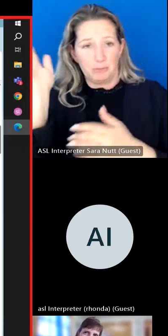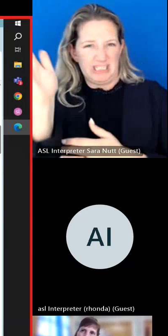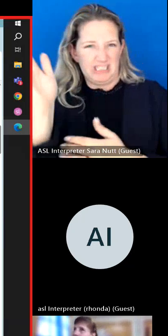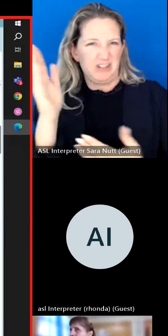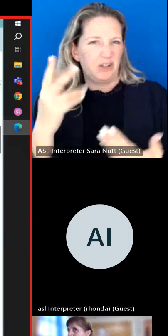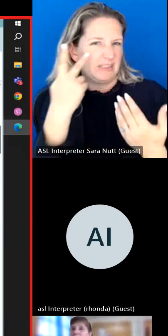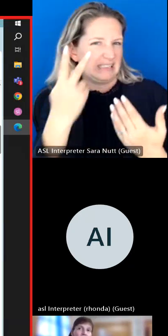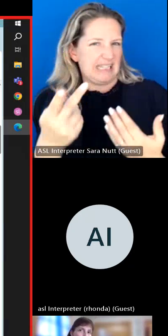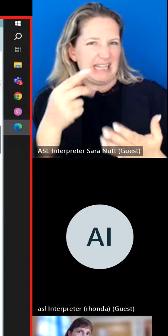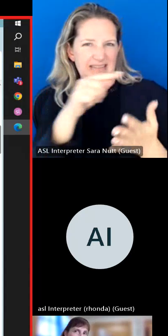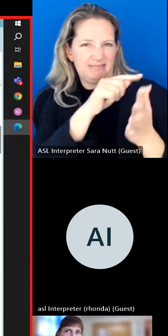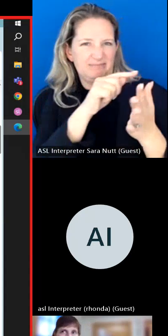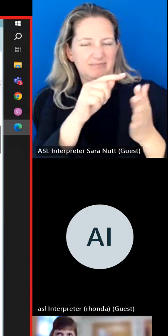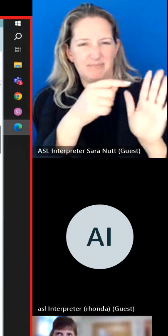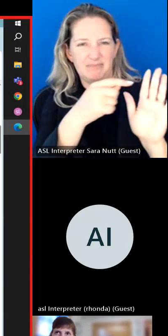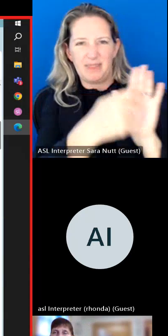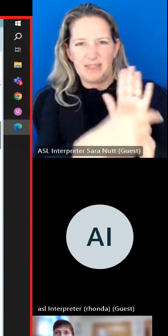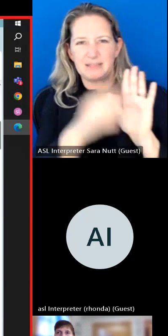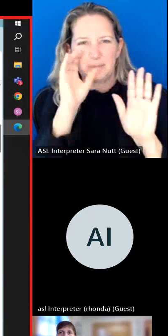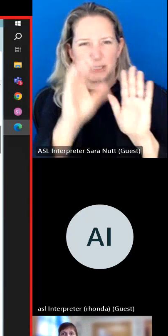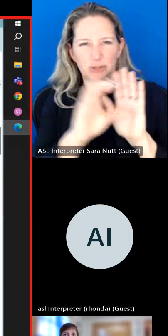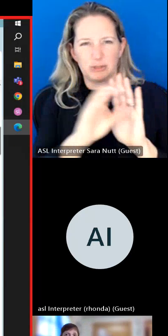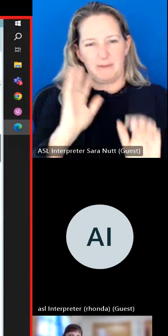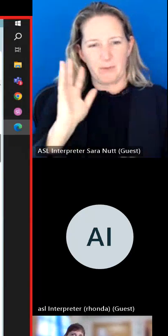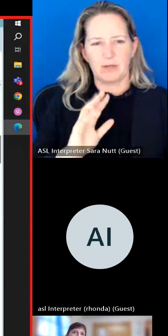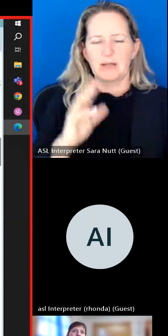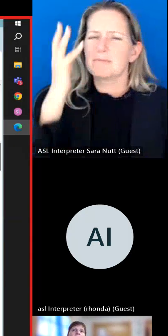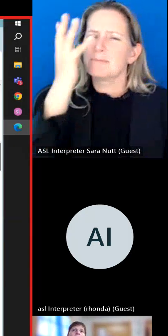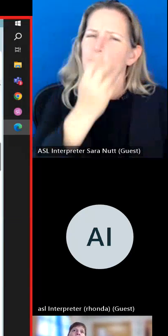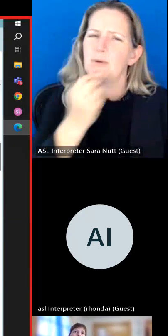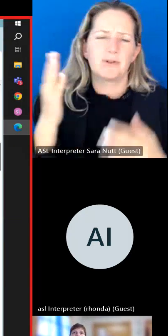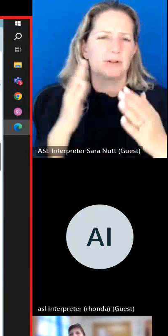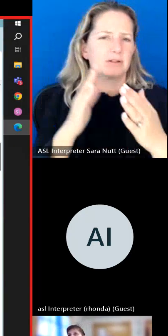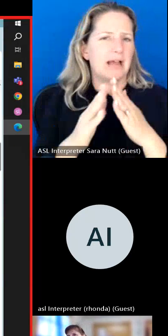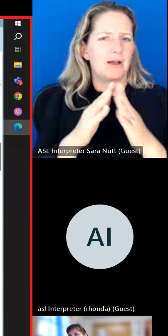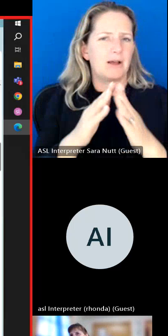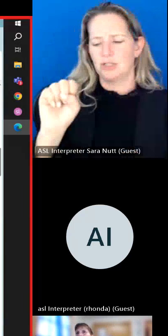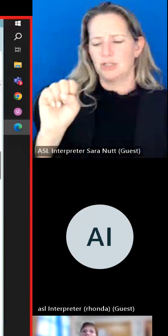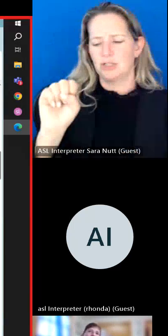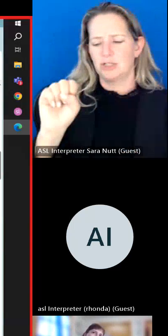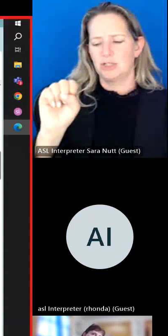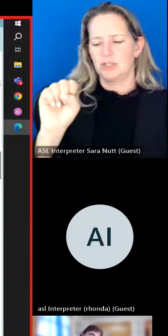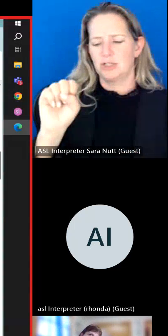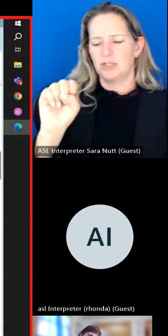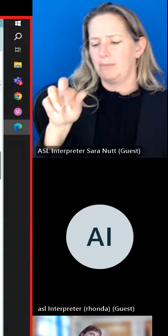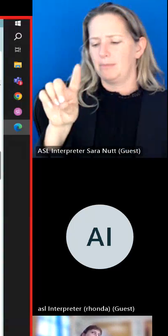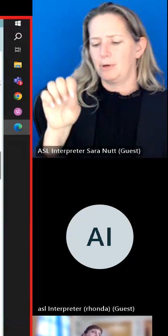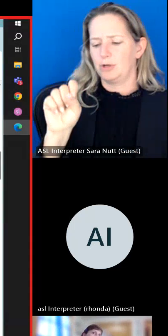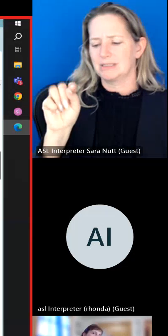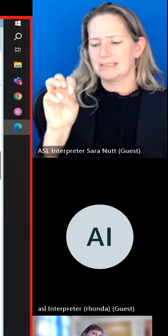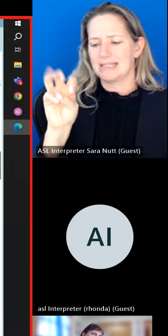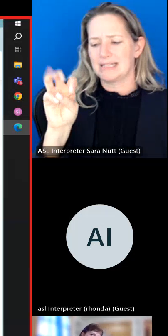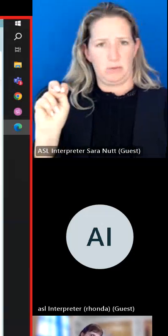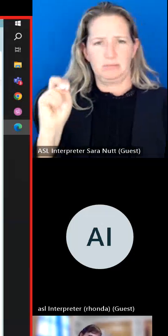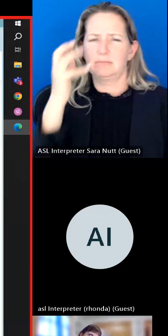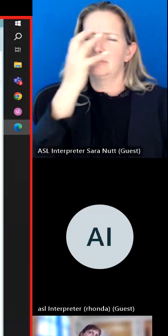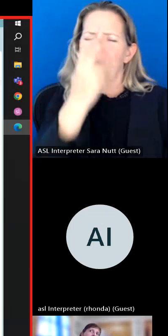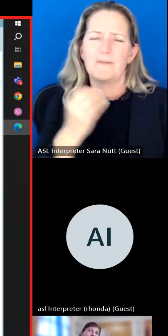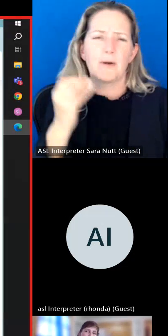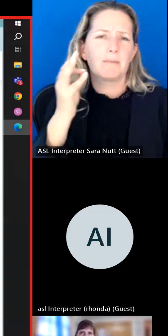in Shepherdstown. It is a very beautiful place right on the Potomac River. But there's an eagle